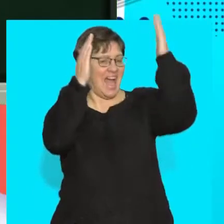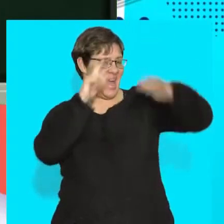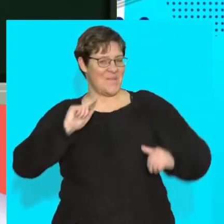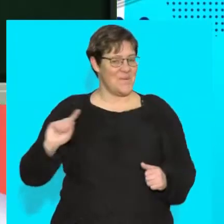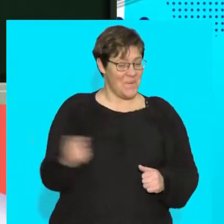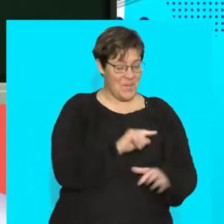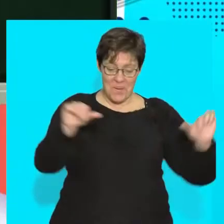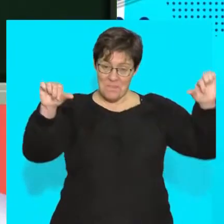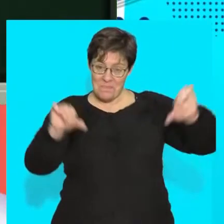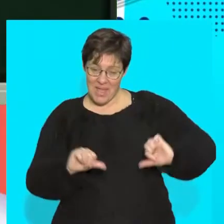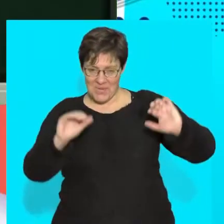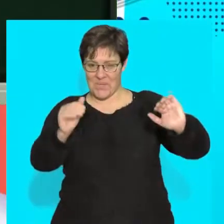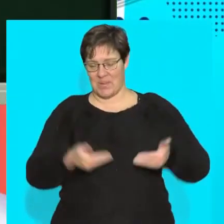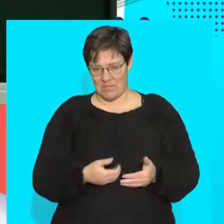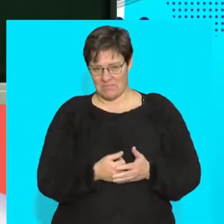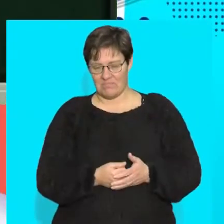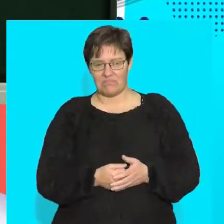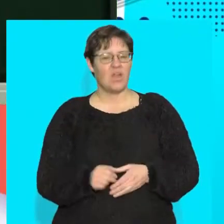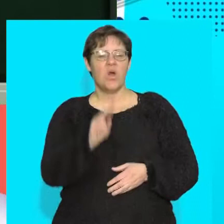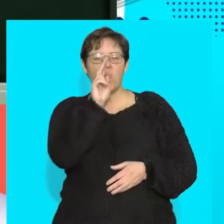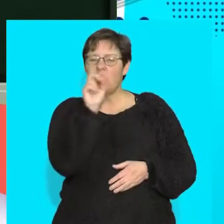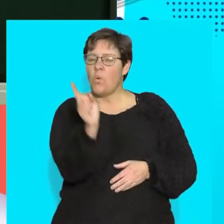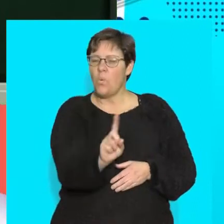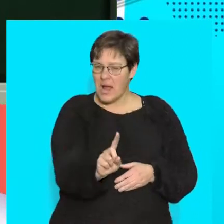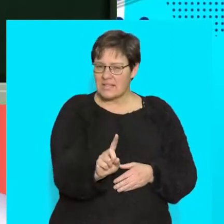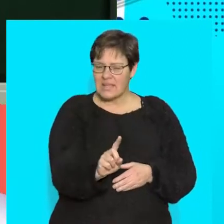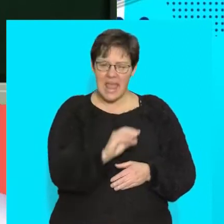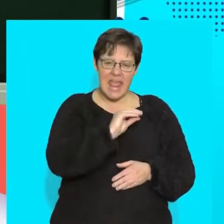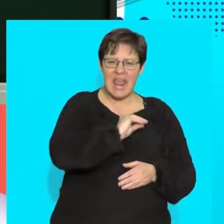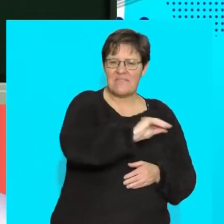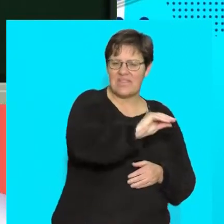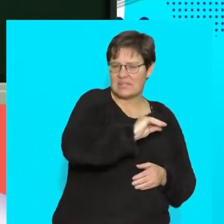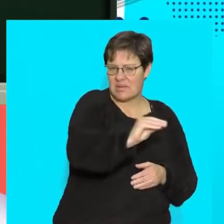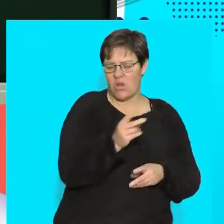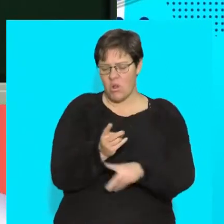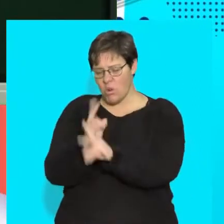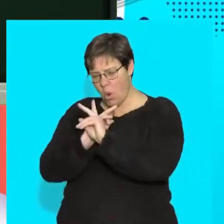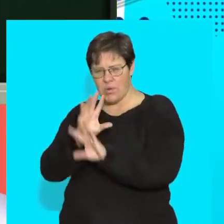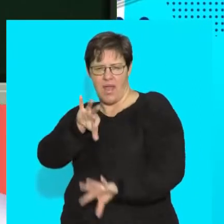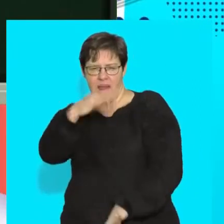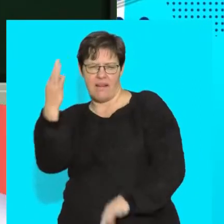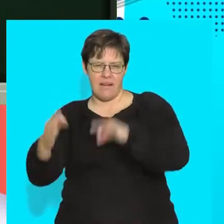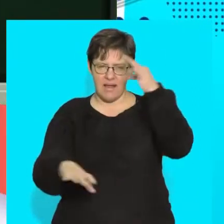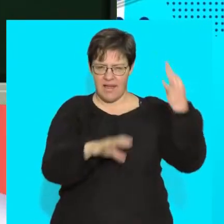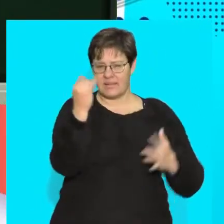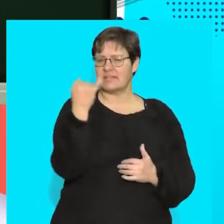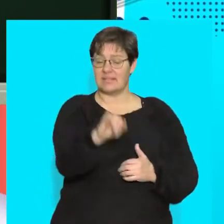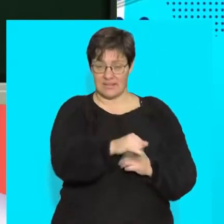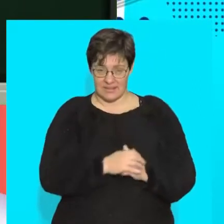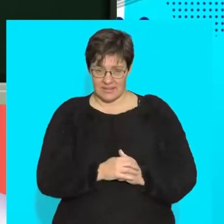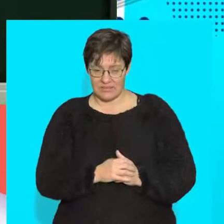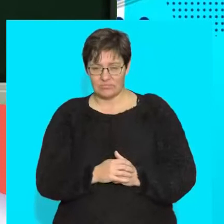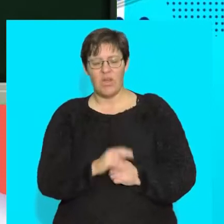Hi guys, welcome back. So we are still looking at analyzing investments and loans, right? So we looked